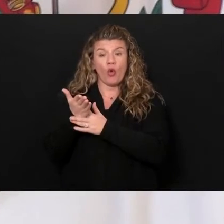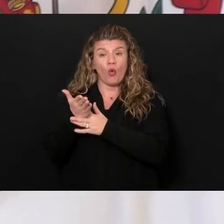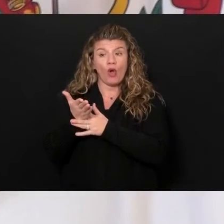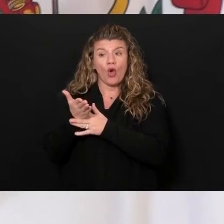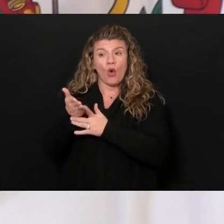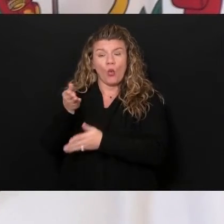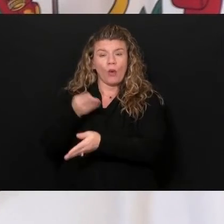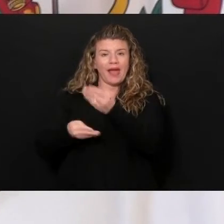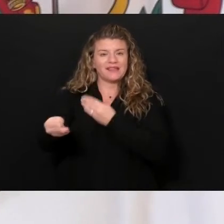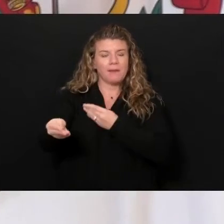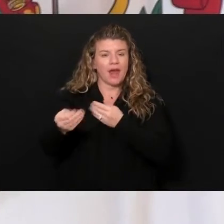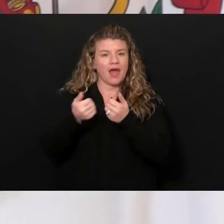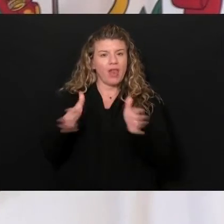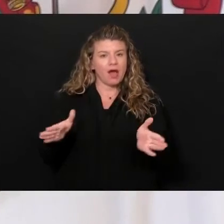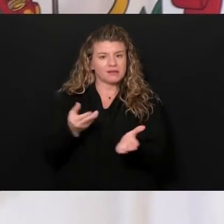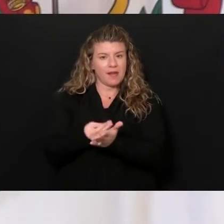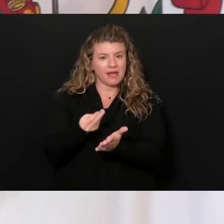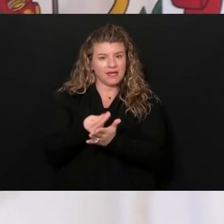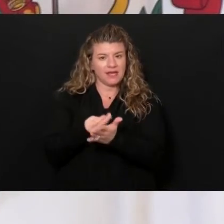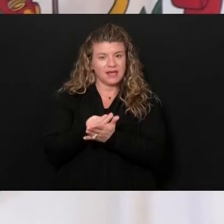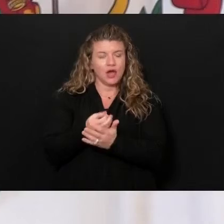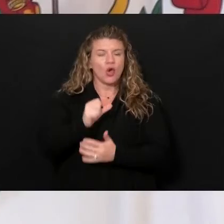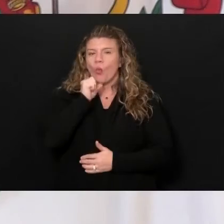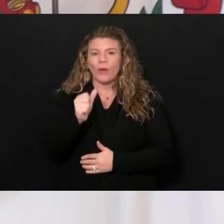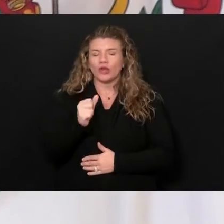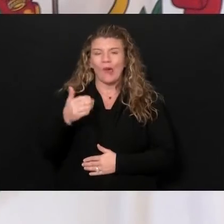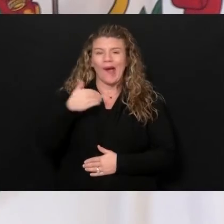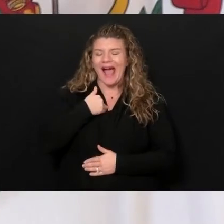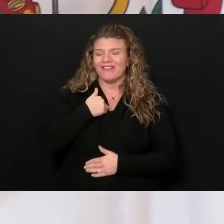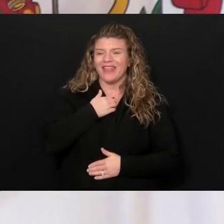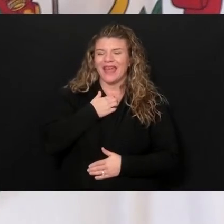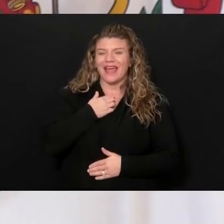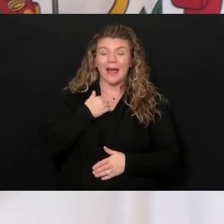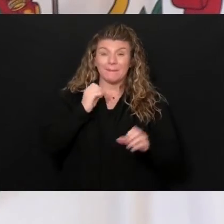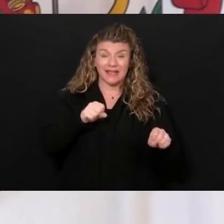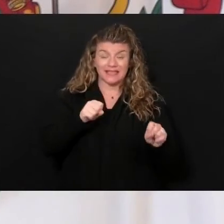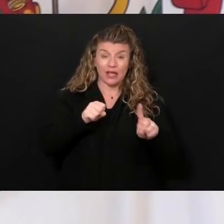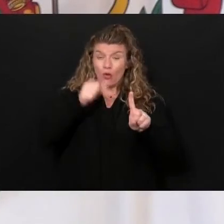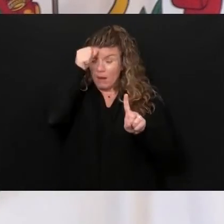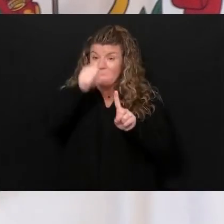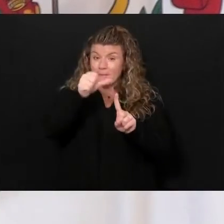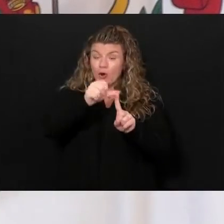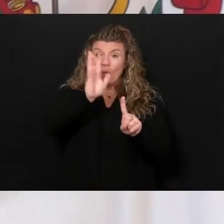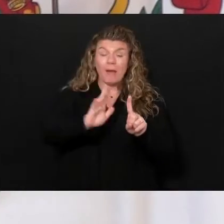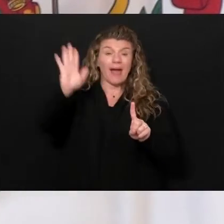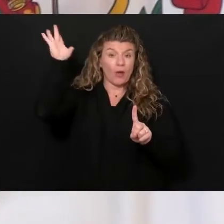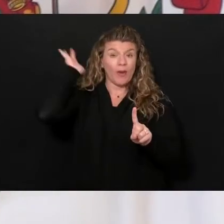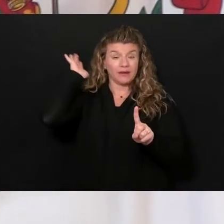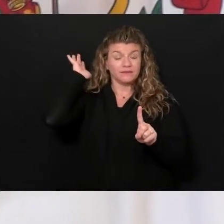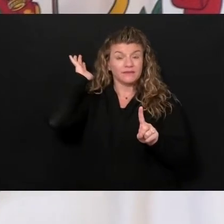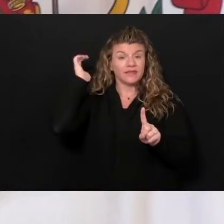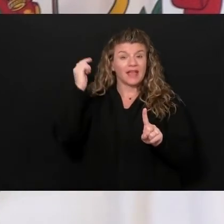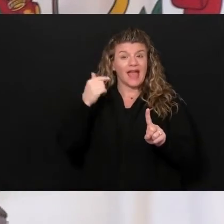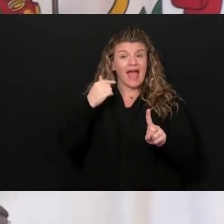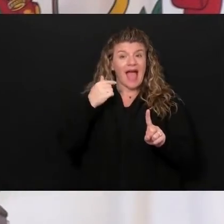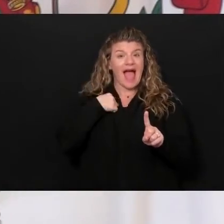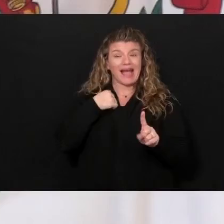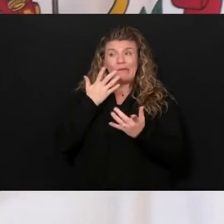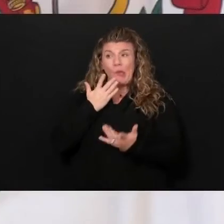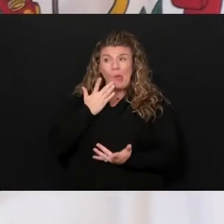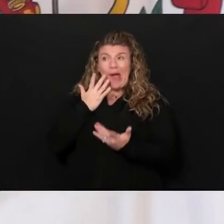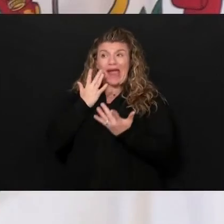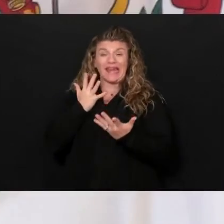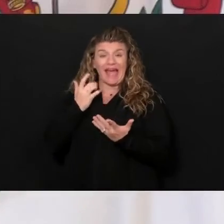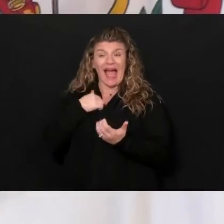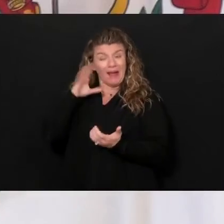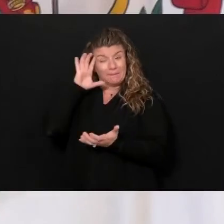of lost revenue. We do not have the ability. Remember way back when I kept believing with all